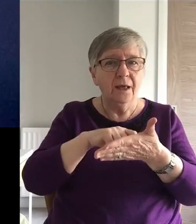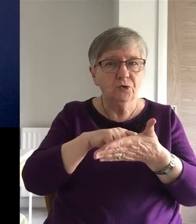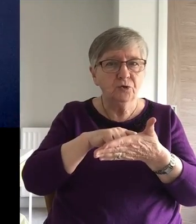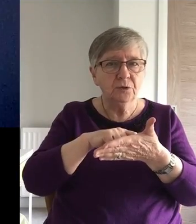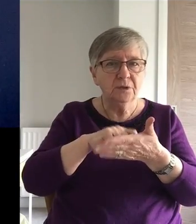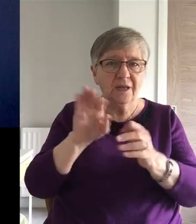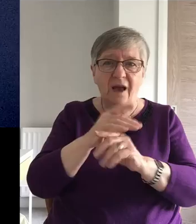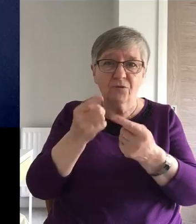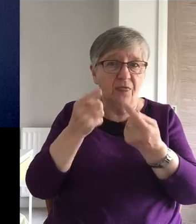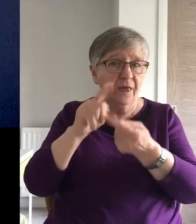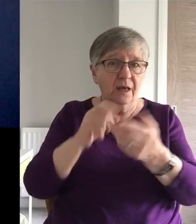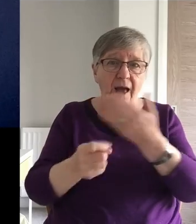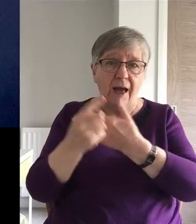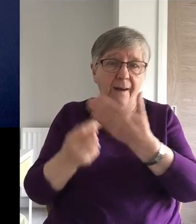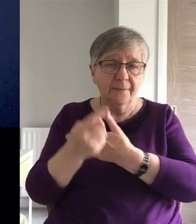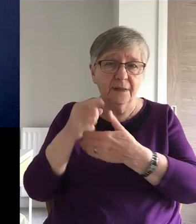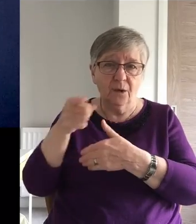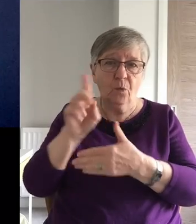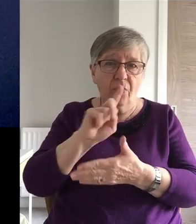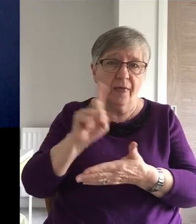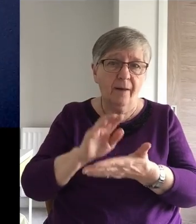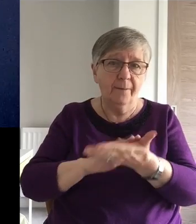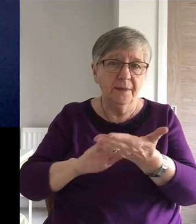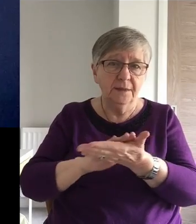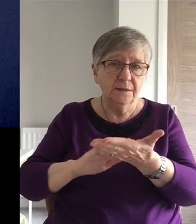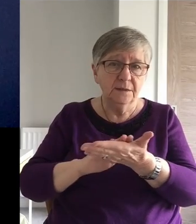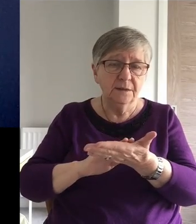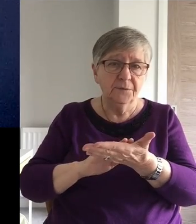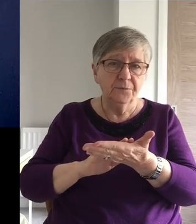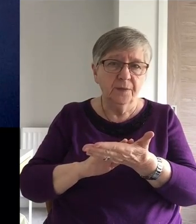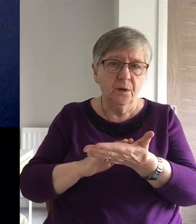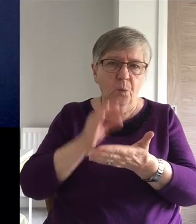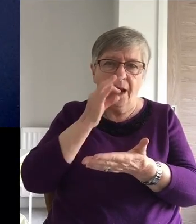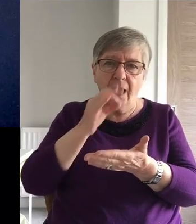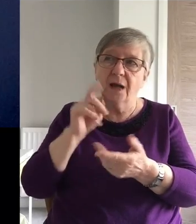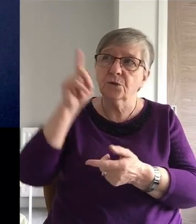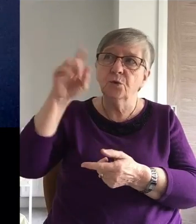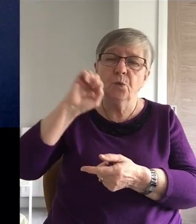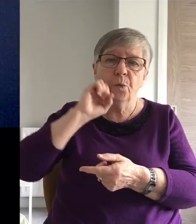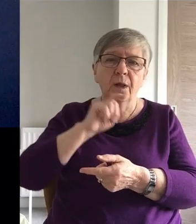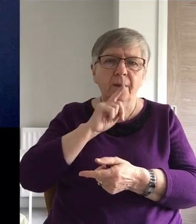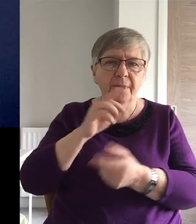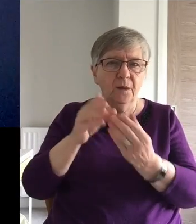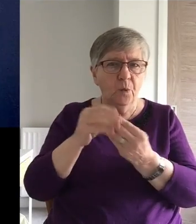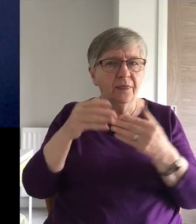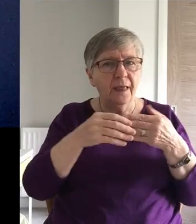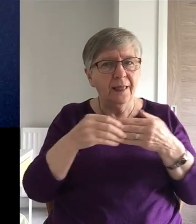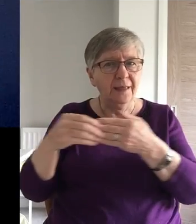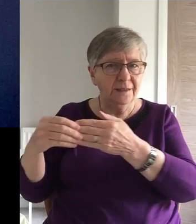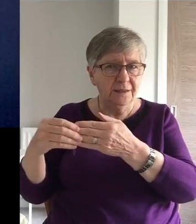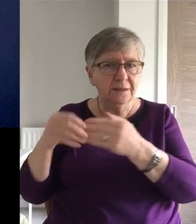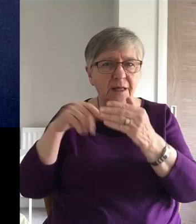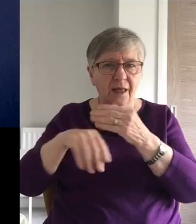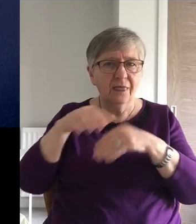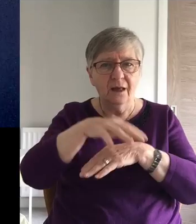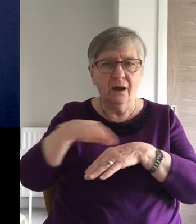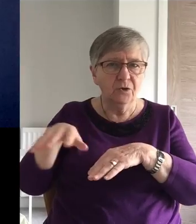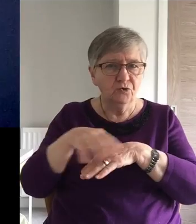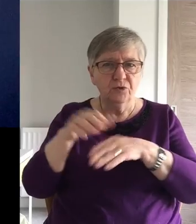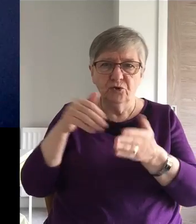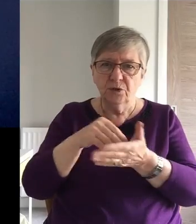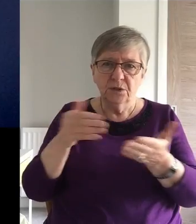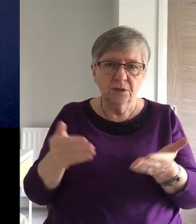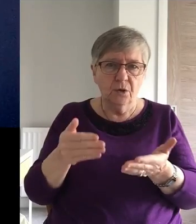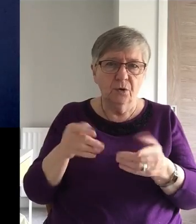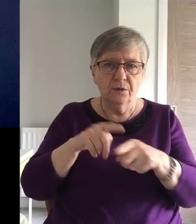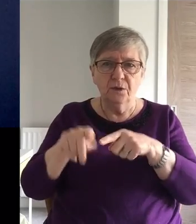that entails and all that that means. We also ask that you would just be with our leadership in our country at the moment as they try